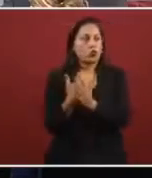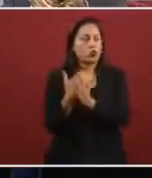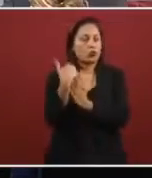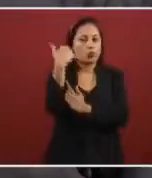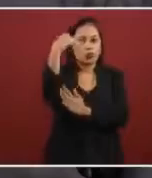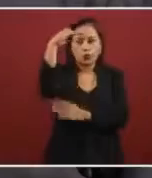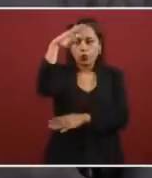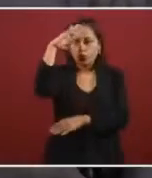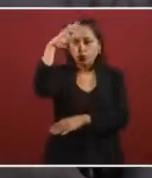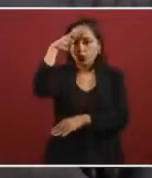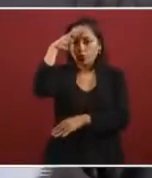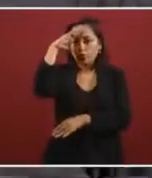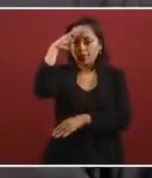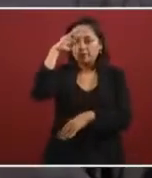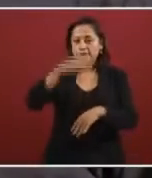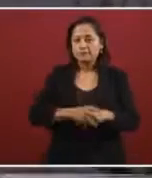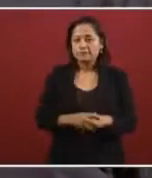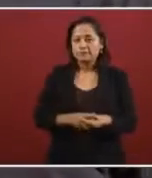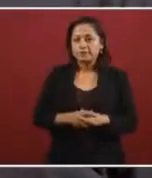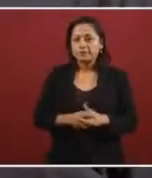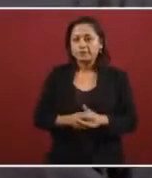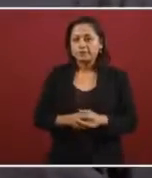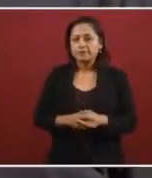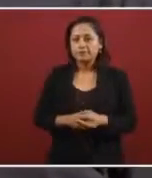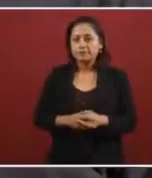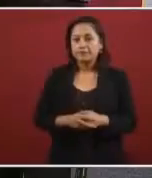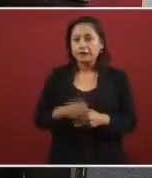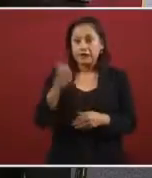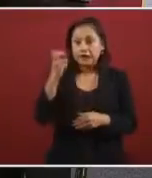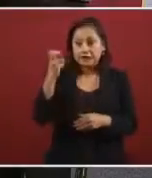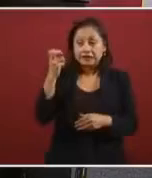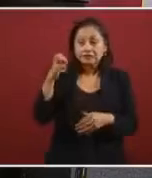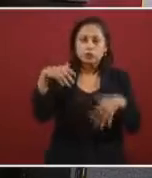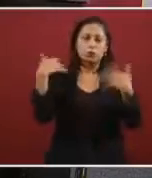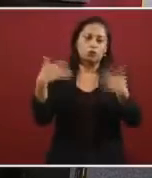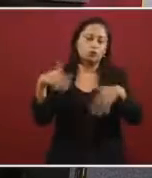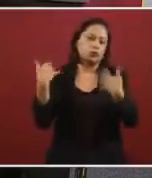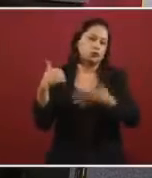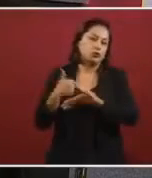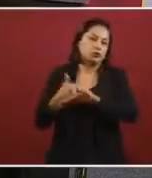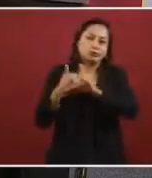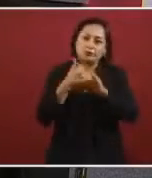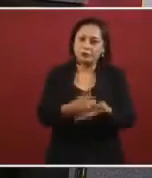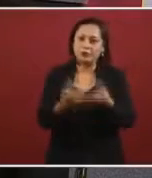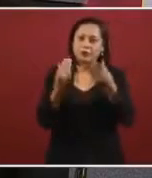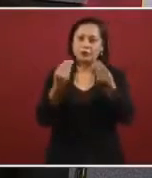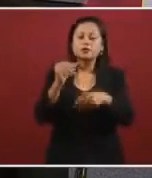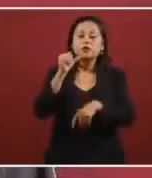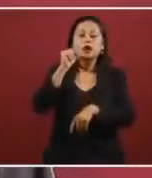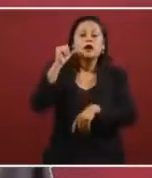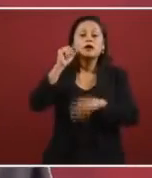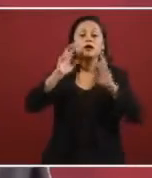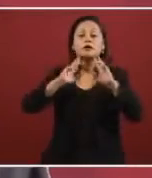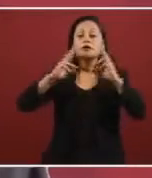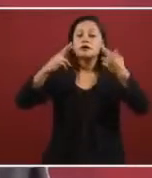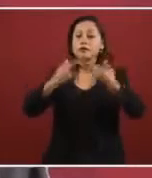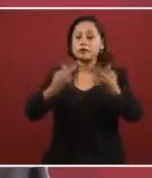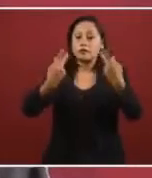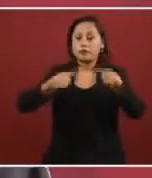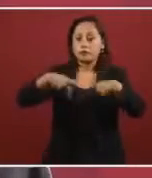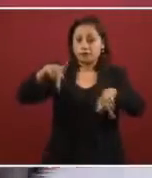was perceived before. Entonces, esto nos ayuda mucho. So this Ayer helps estuve us con very much. banqueros And yesterday I was with